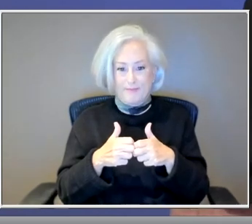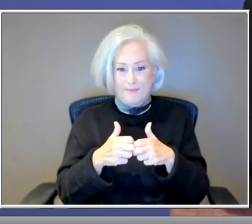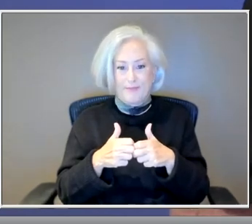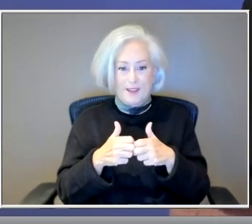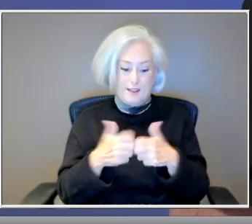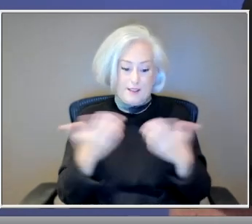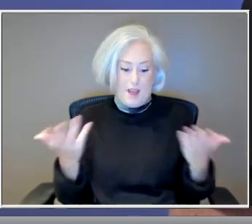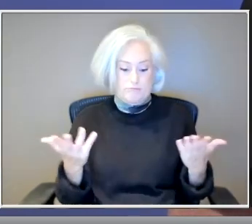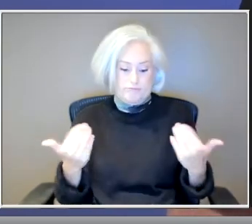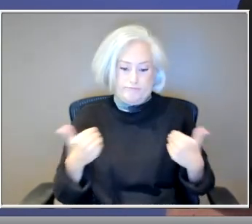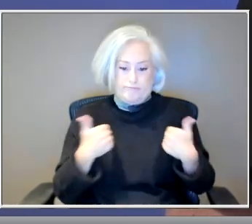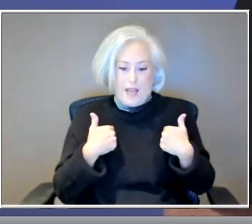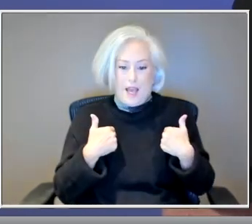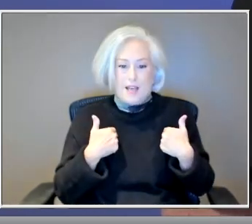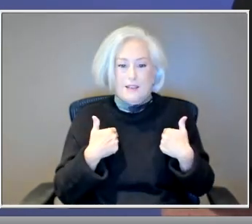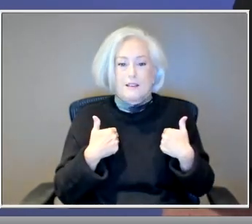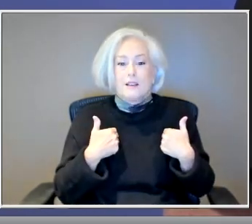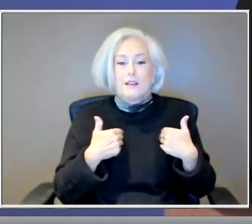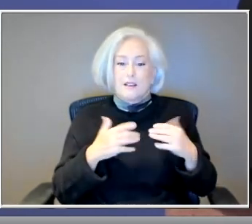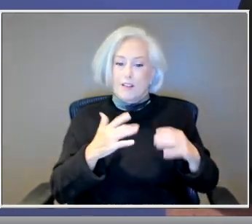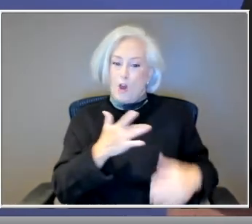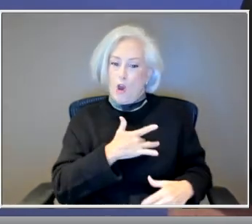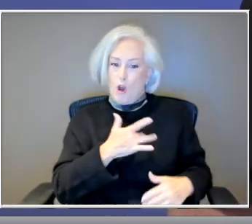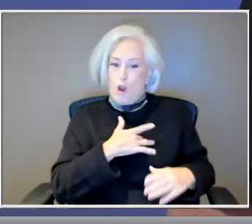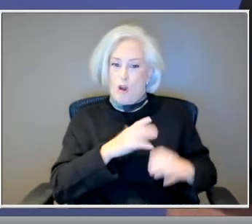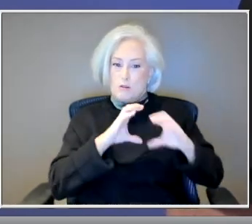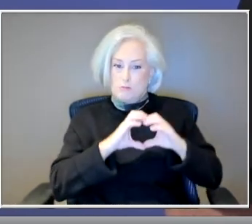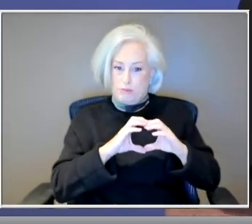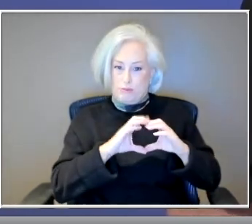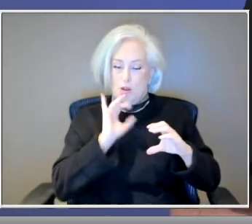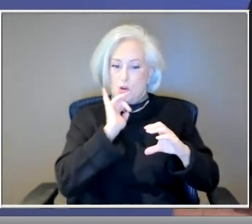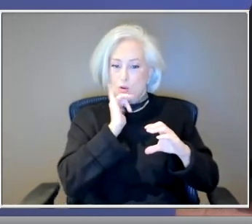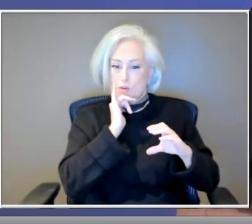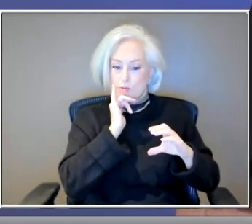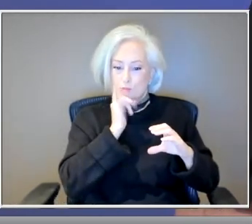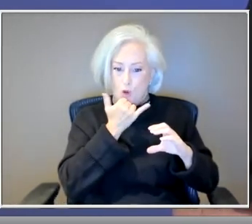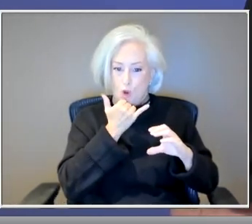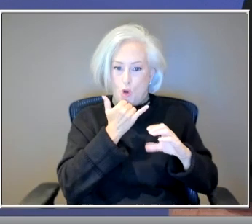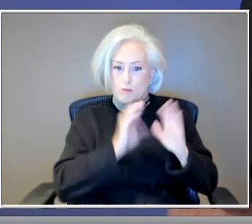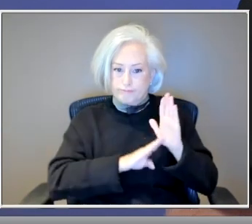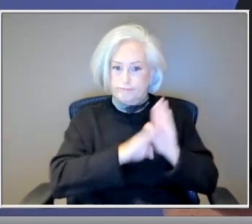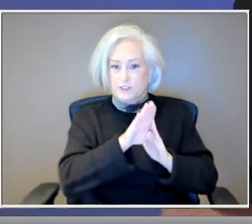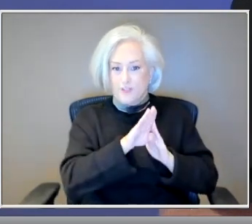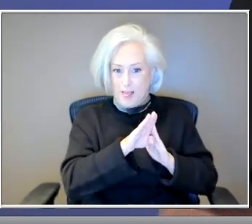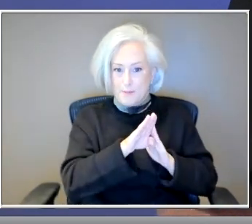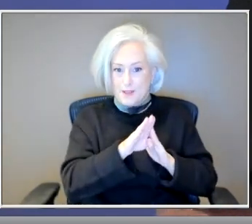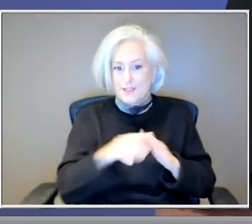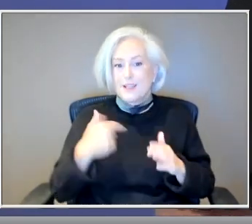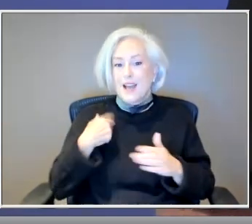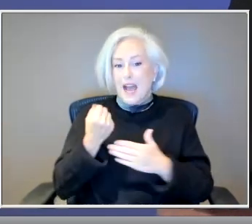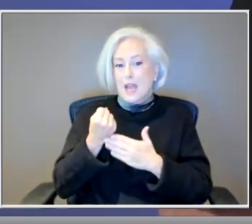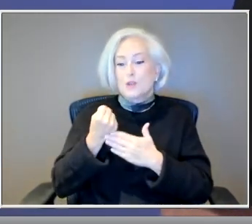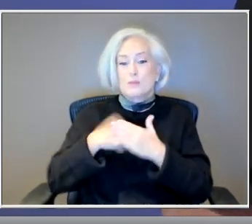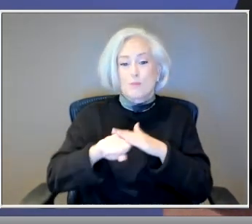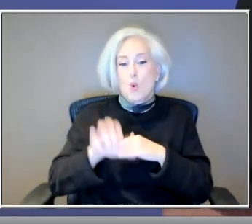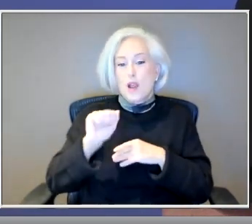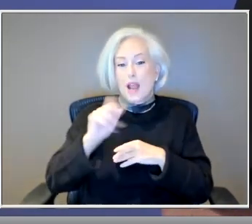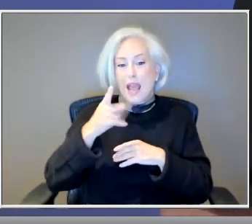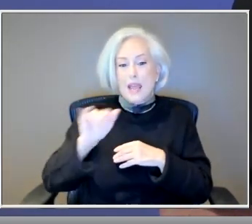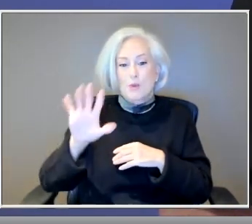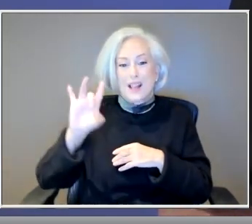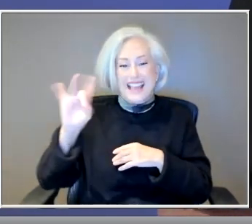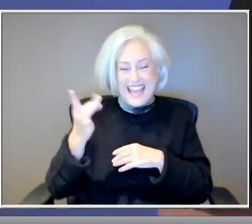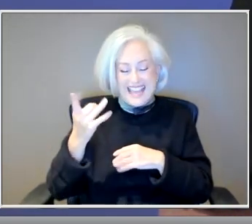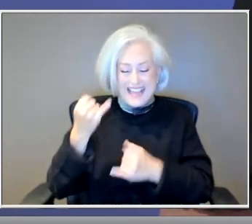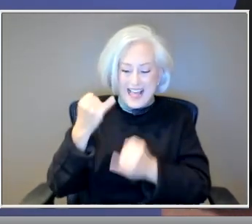had, and that it was actually, I was born April the 8th, and it was the last snowstorm of the year in Oh Springfield. my gosh. So I was